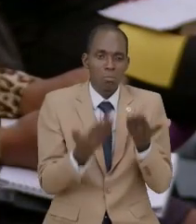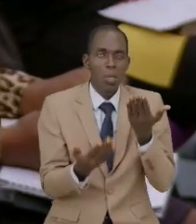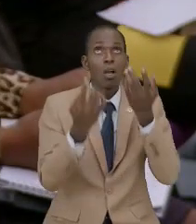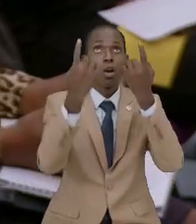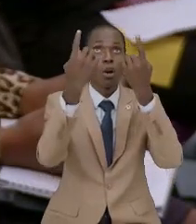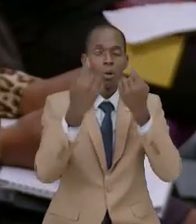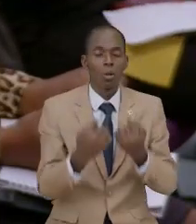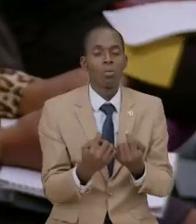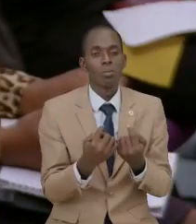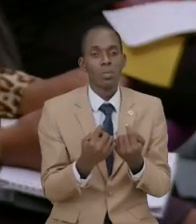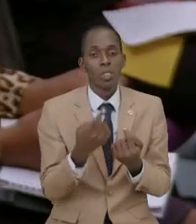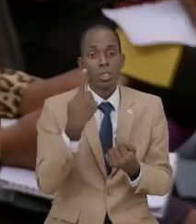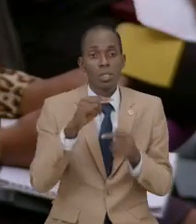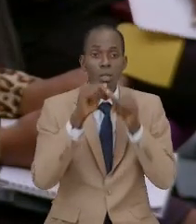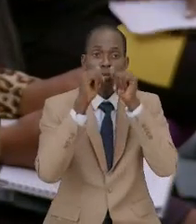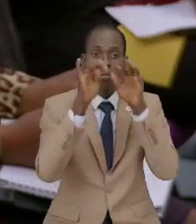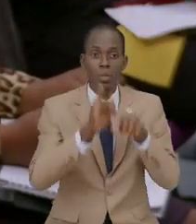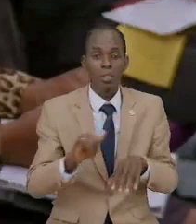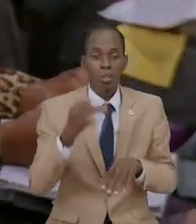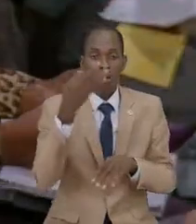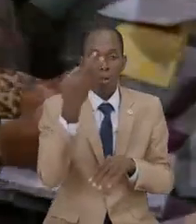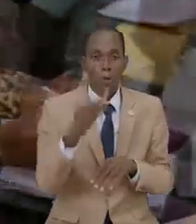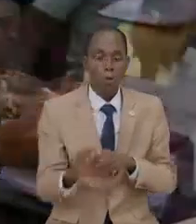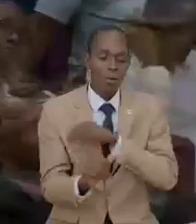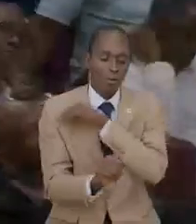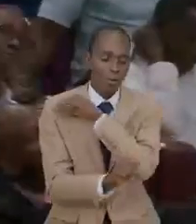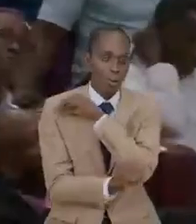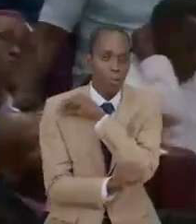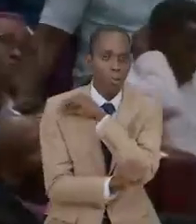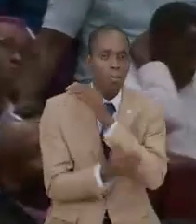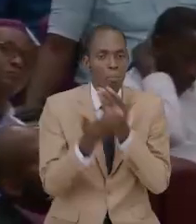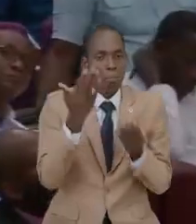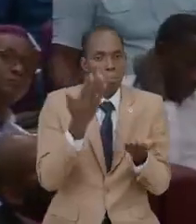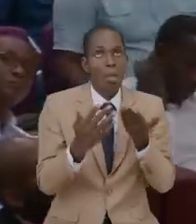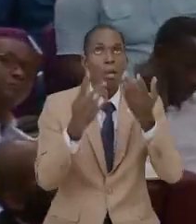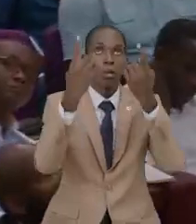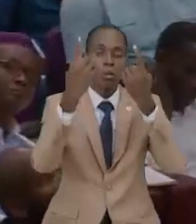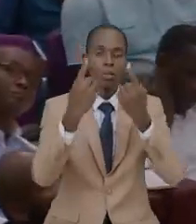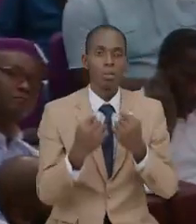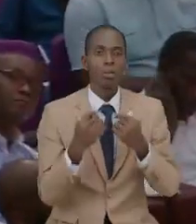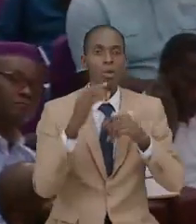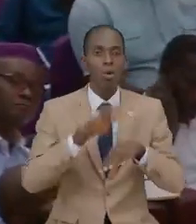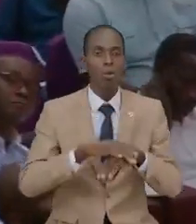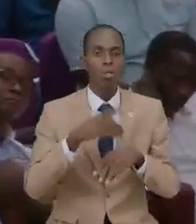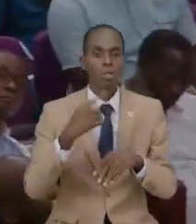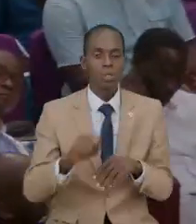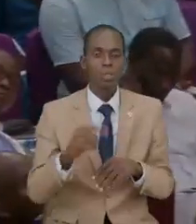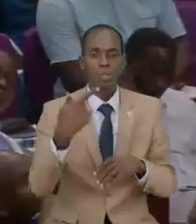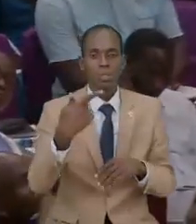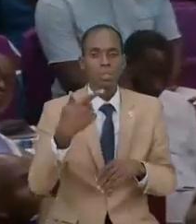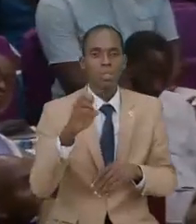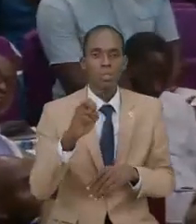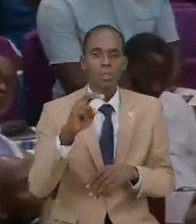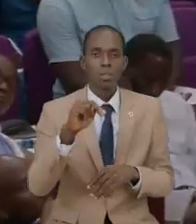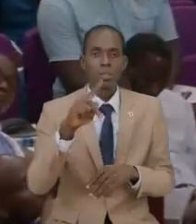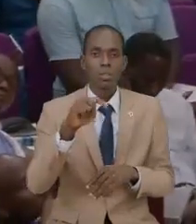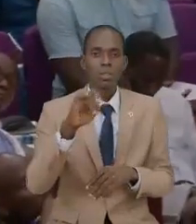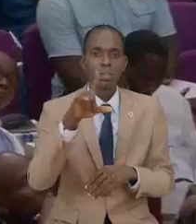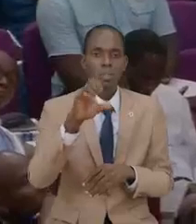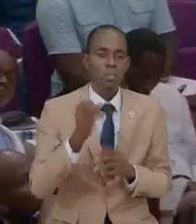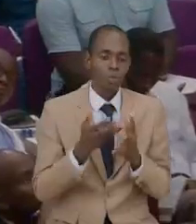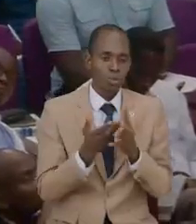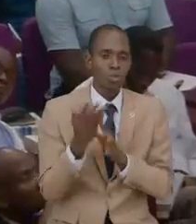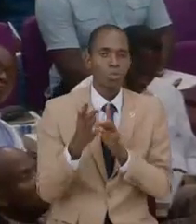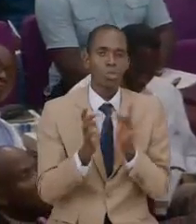come. The blessing of Abraham might come on the Gentiles through Jesus